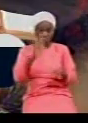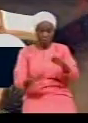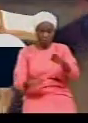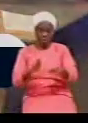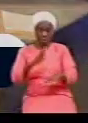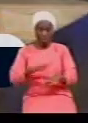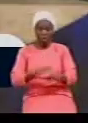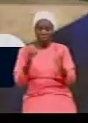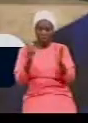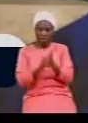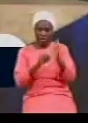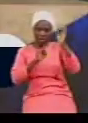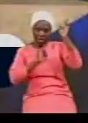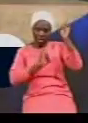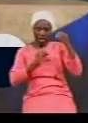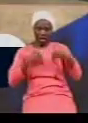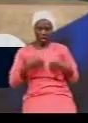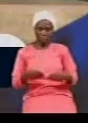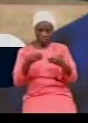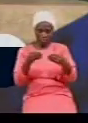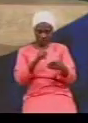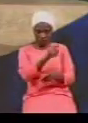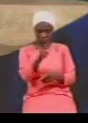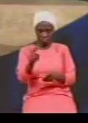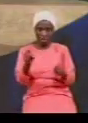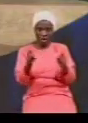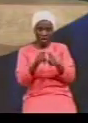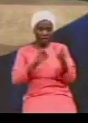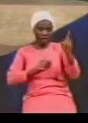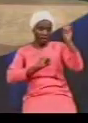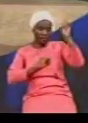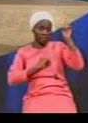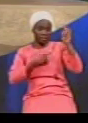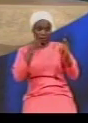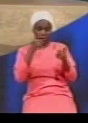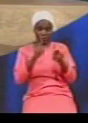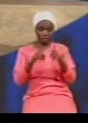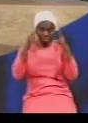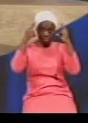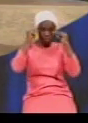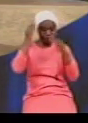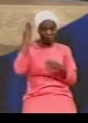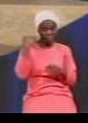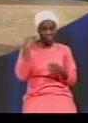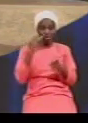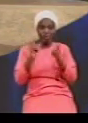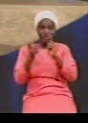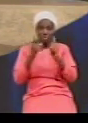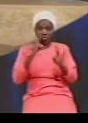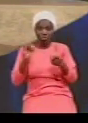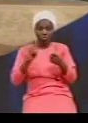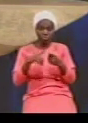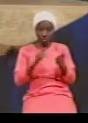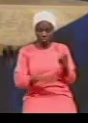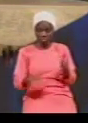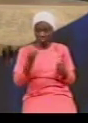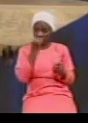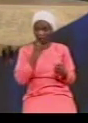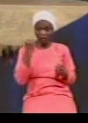I given unto you, as I said unto Moses. Is talking to the children of